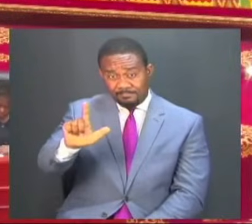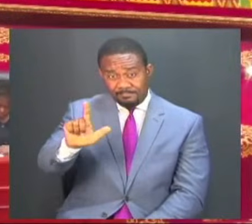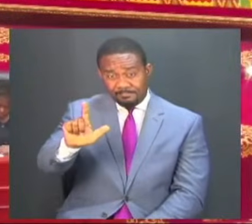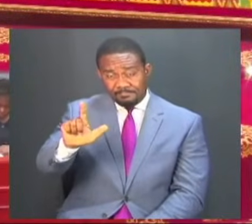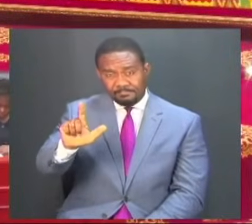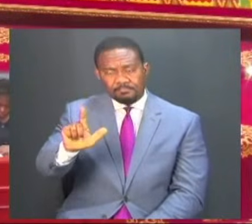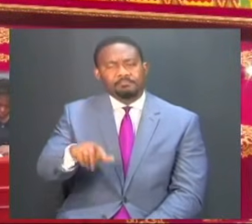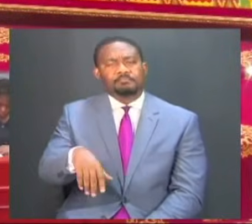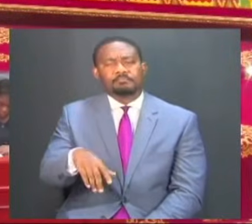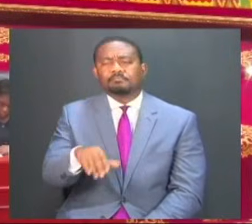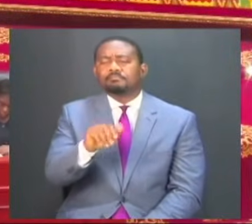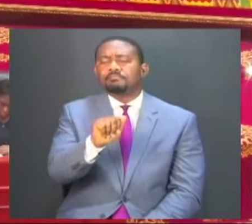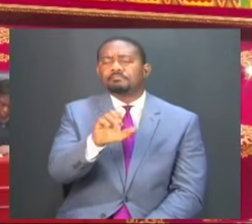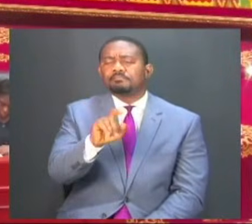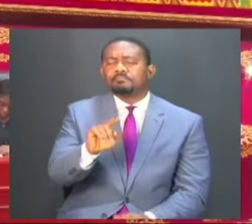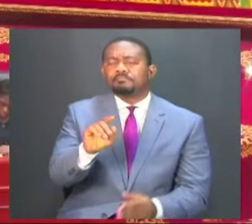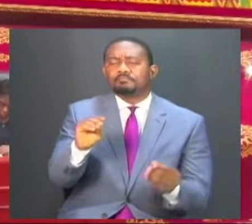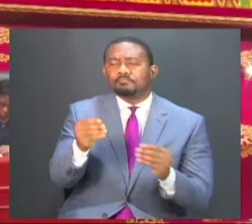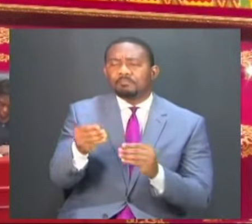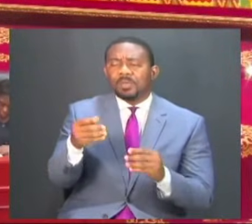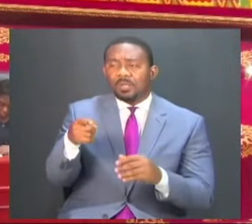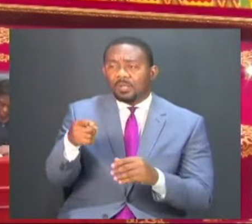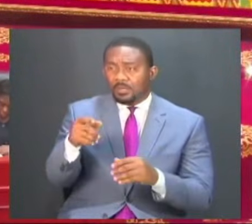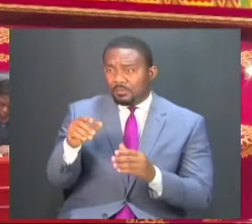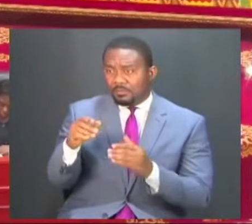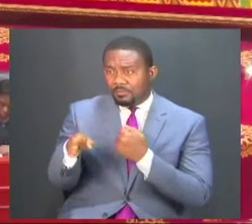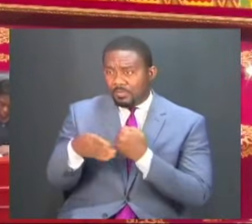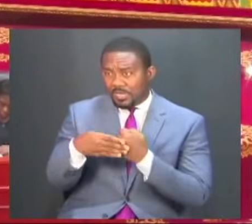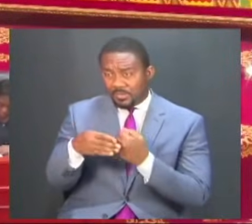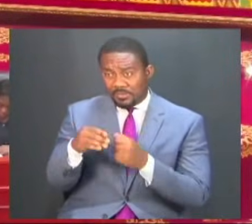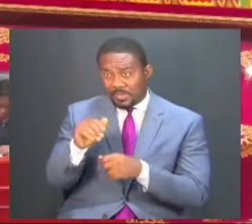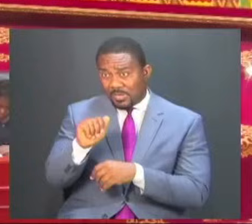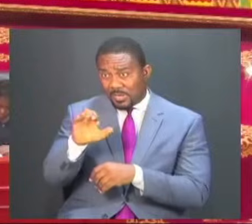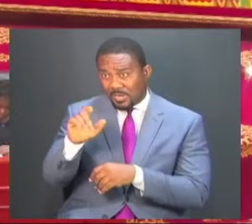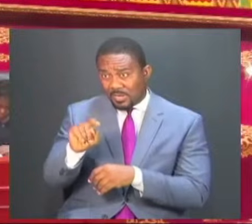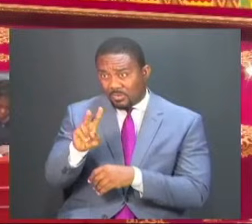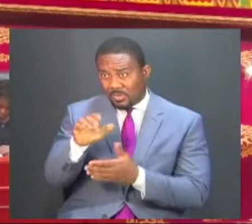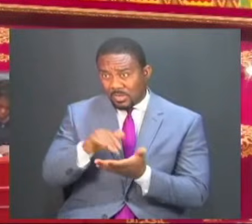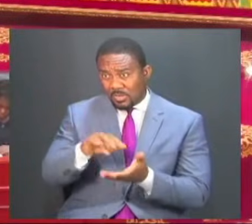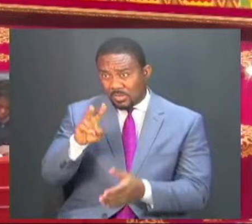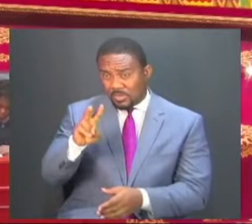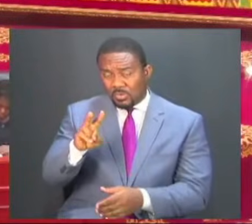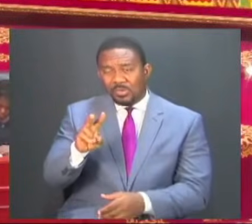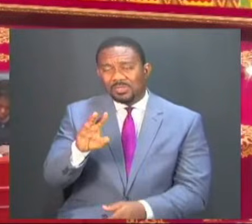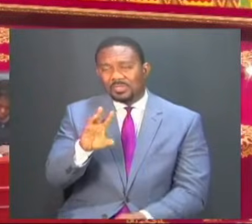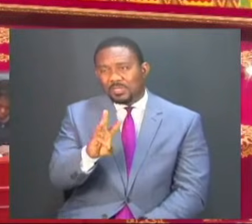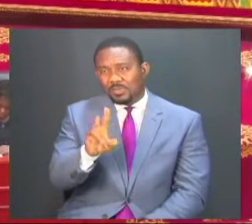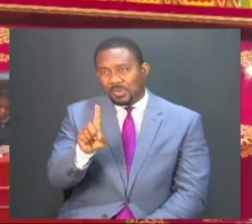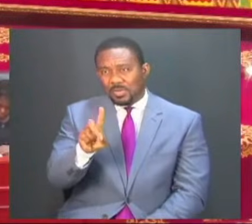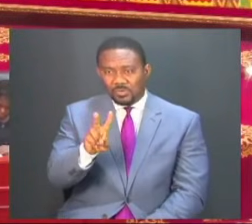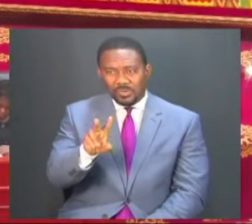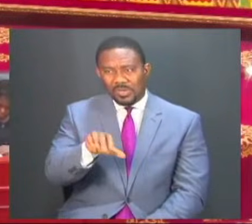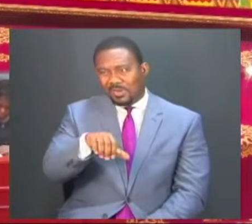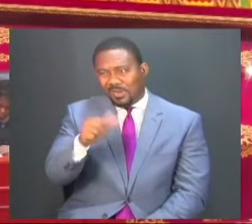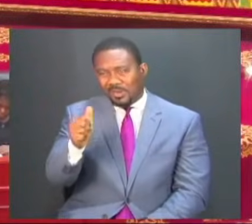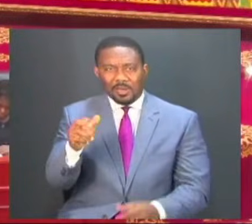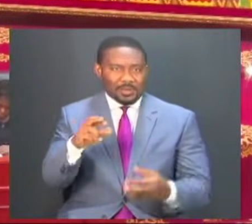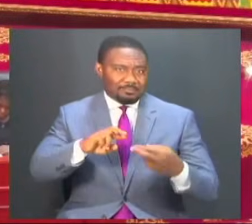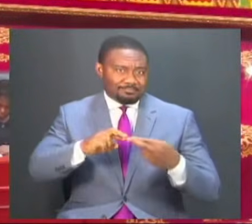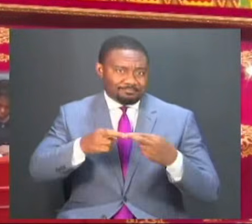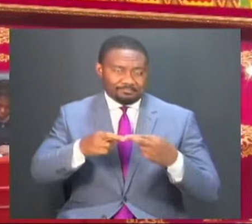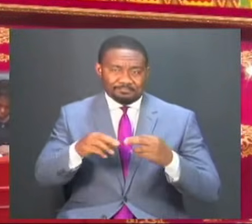An act to amend the Bank of Ghana Act 2002, Act 612, and provide for related